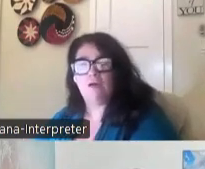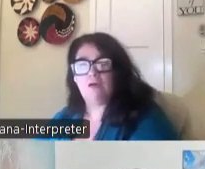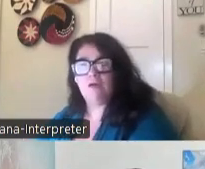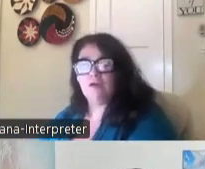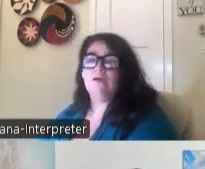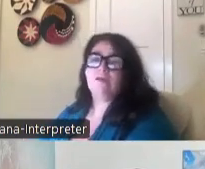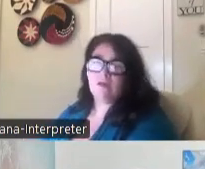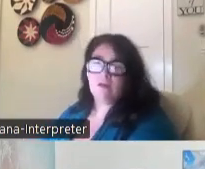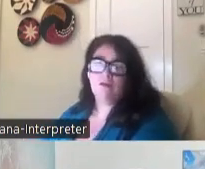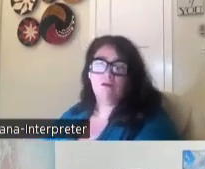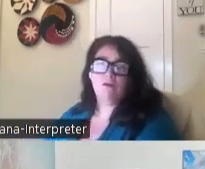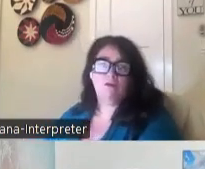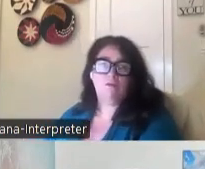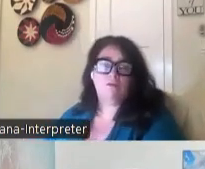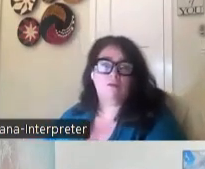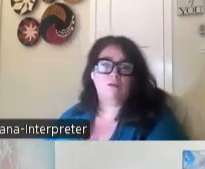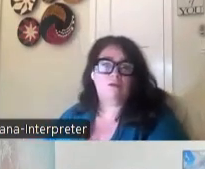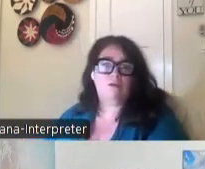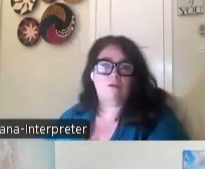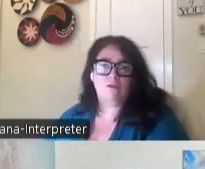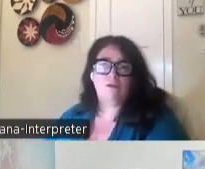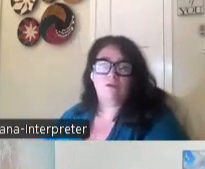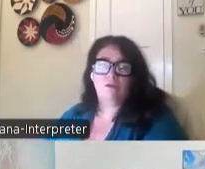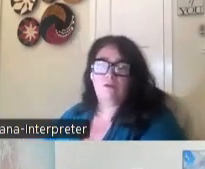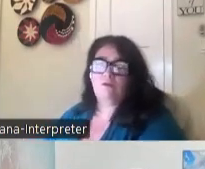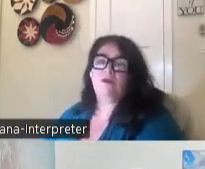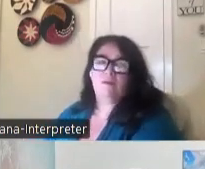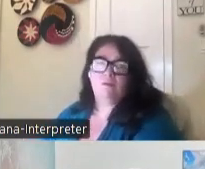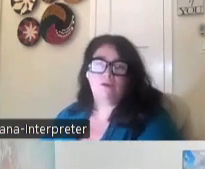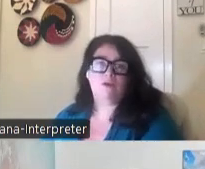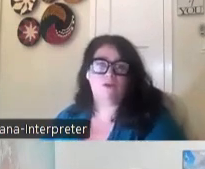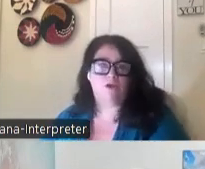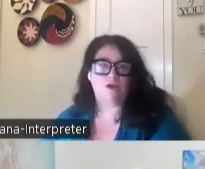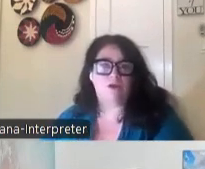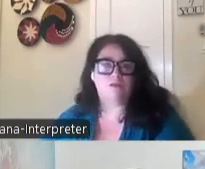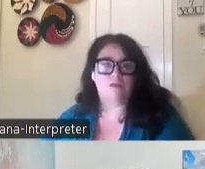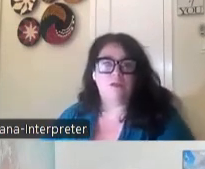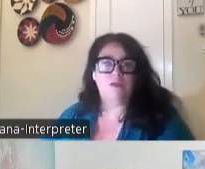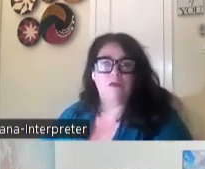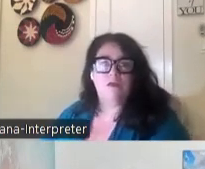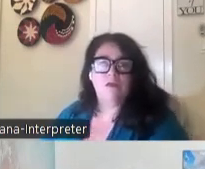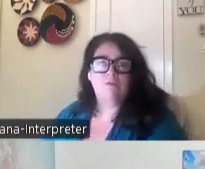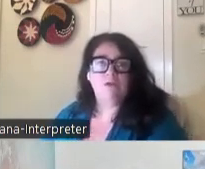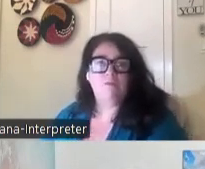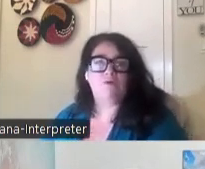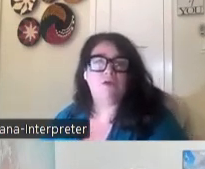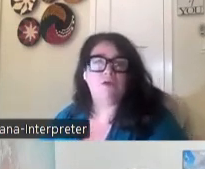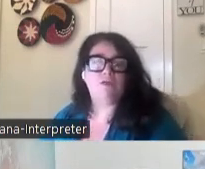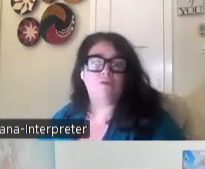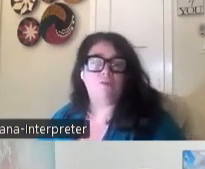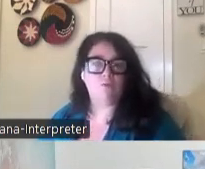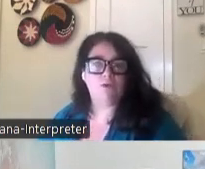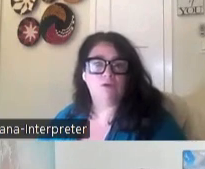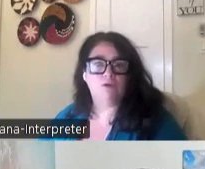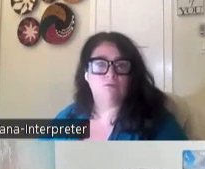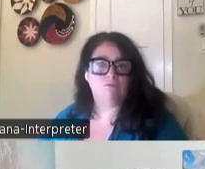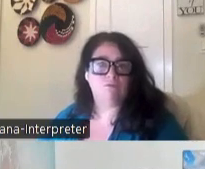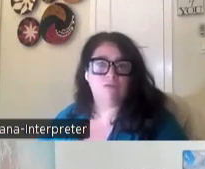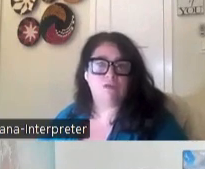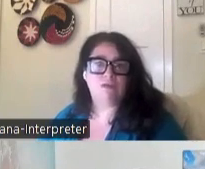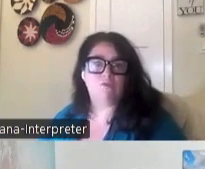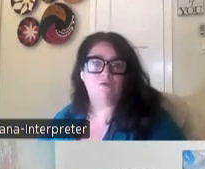We do see, of course, the atmosphere is drying, though, on average in a warming climate, and we see that stronger